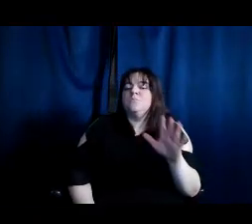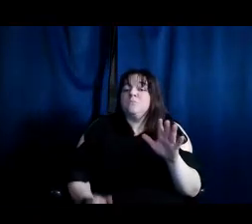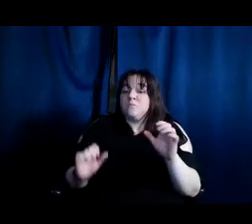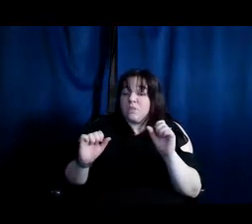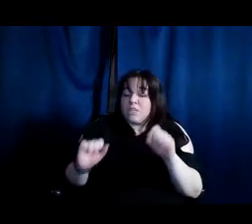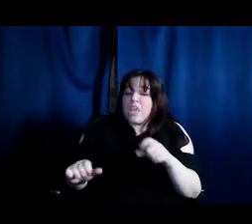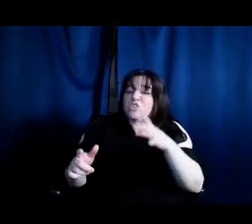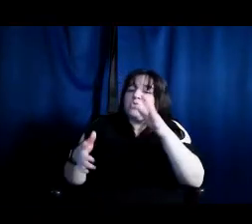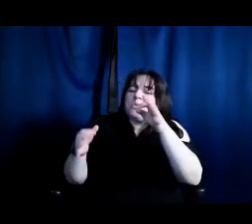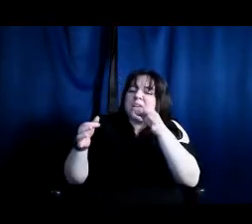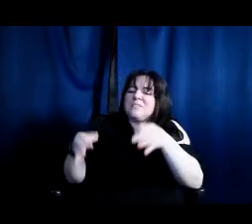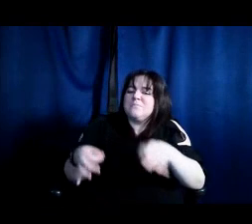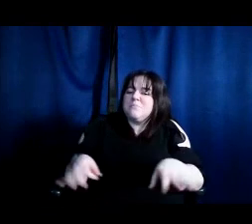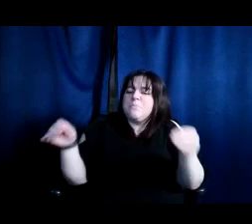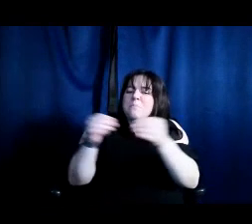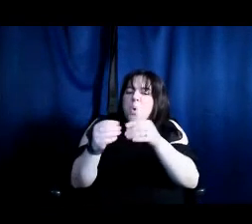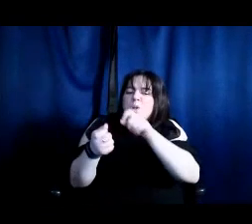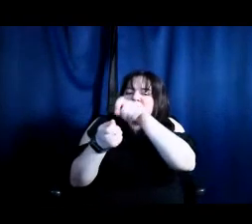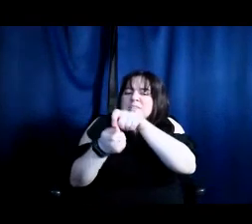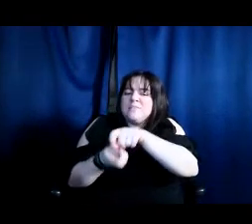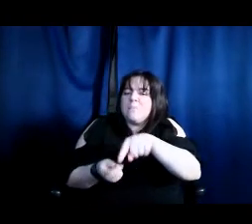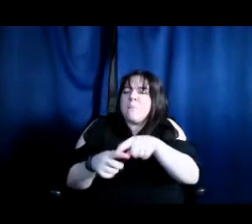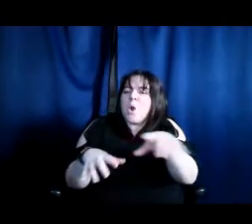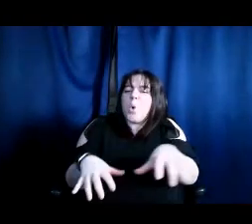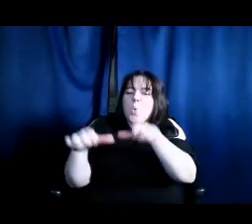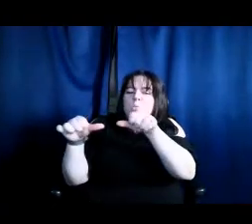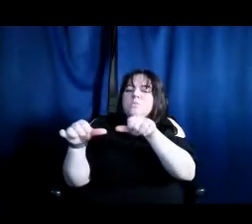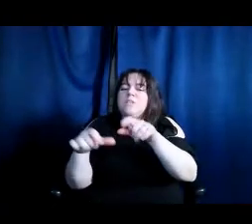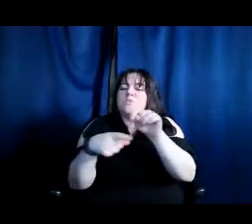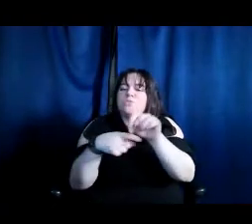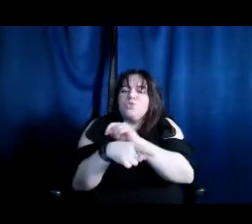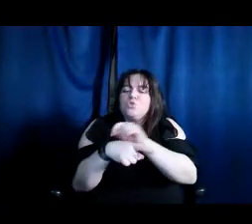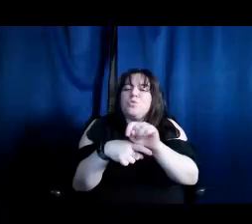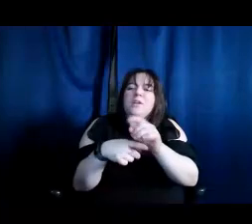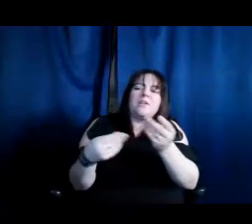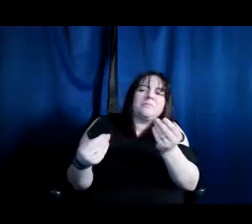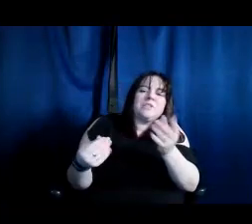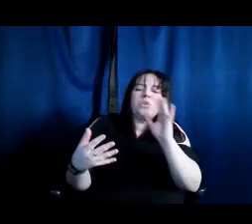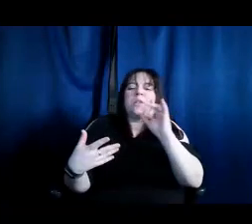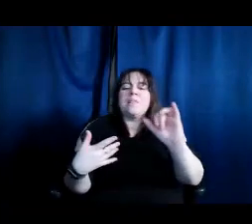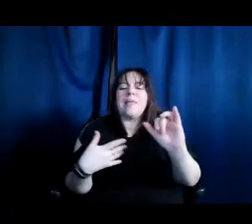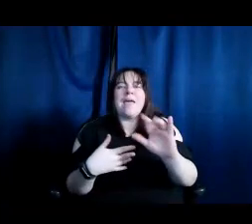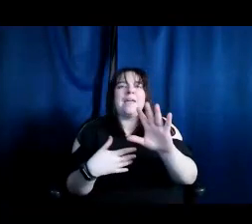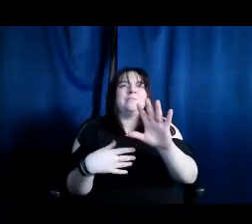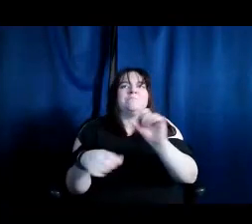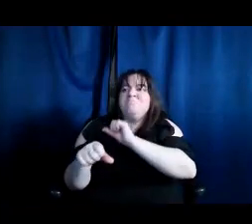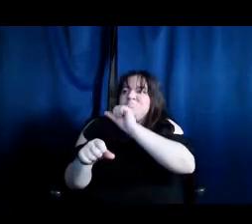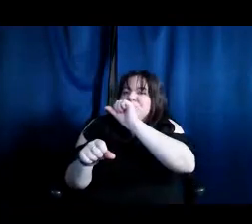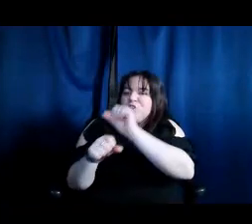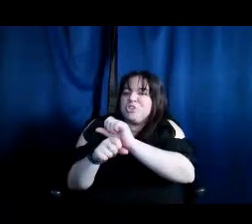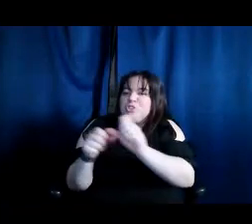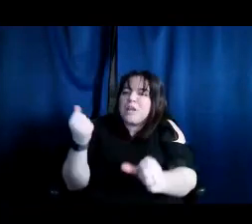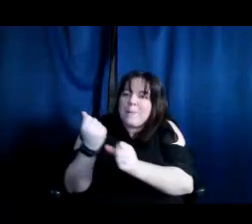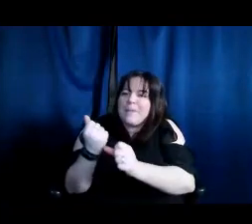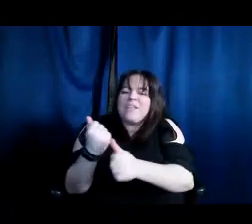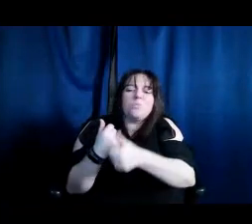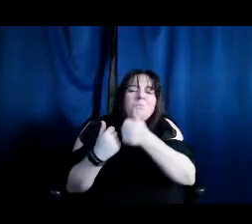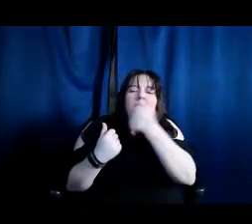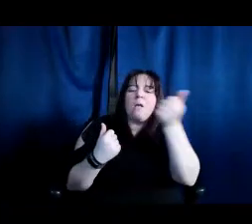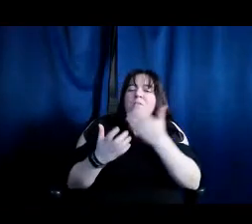material online? For example, explainer videos, job aids, etc. Well, thank you for that